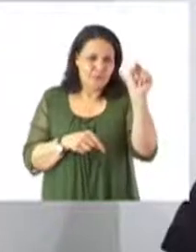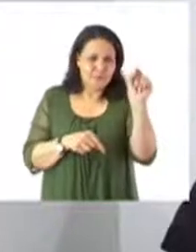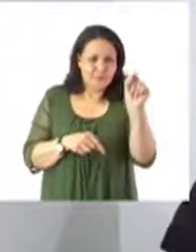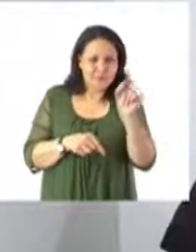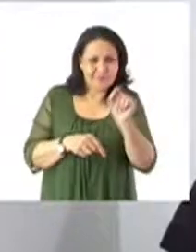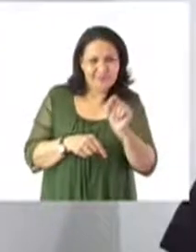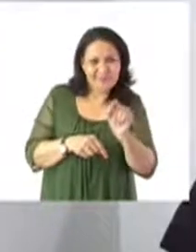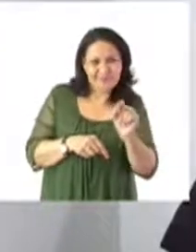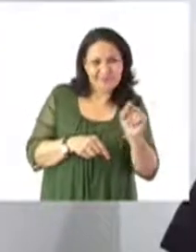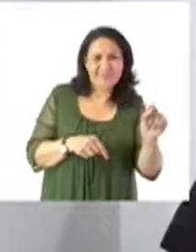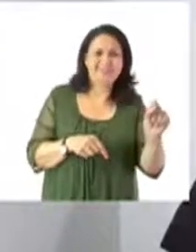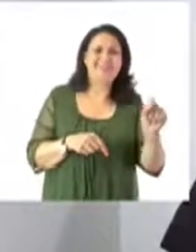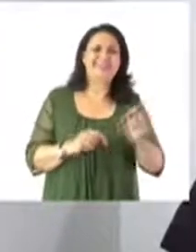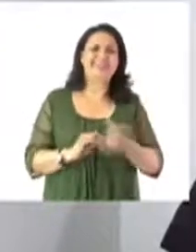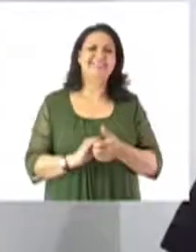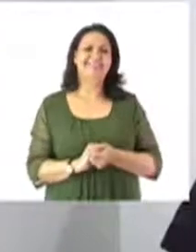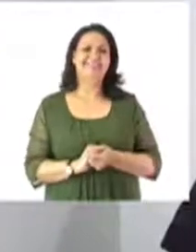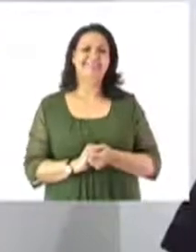Yes.